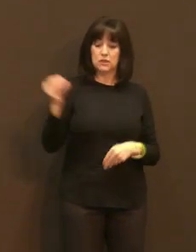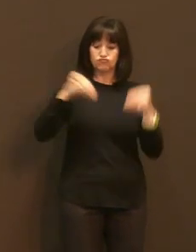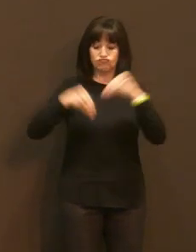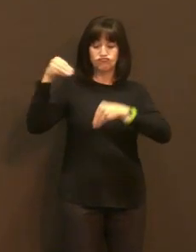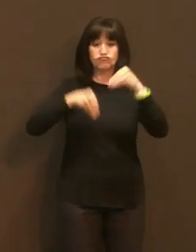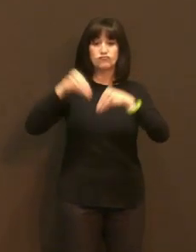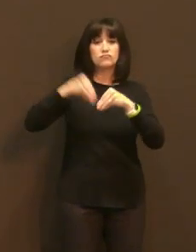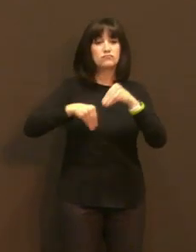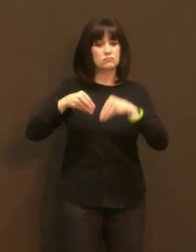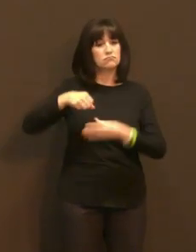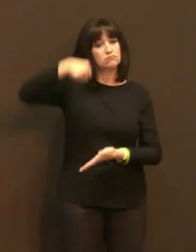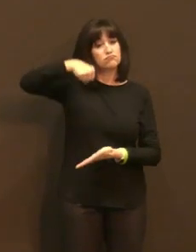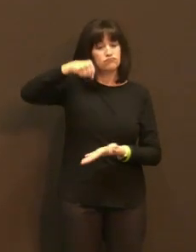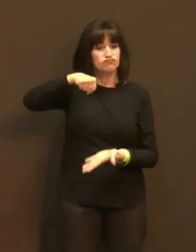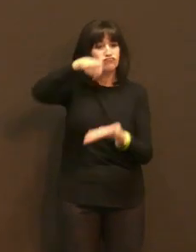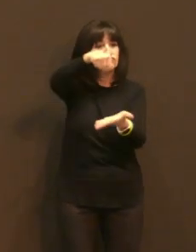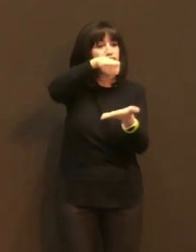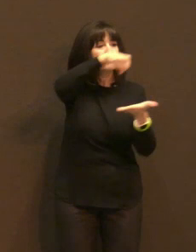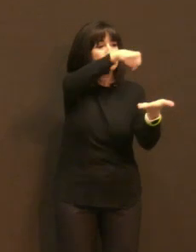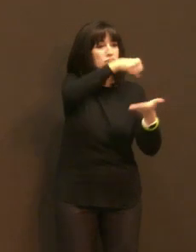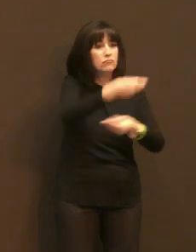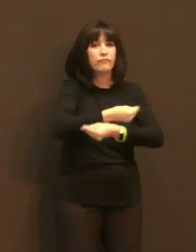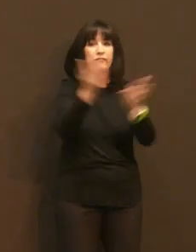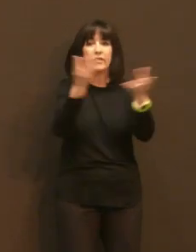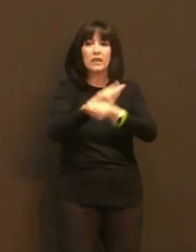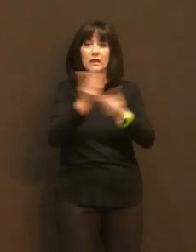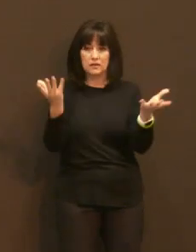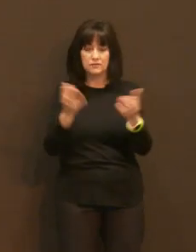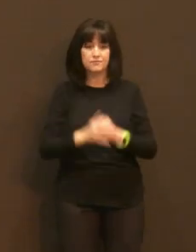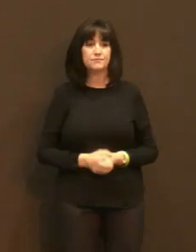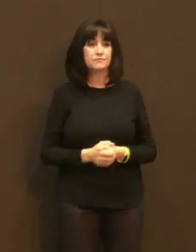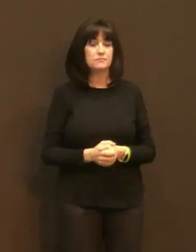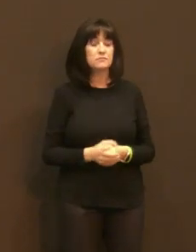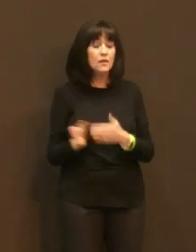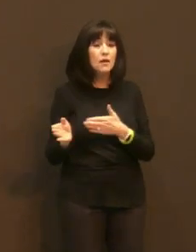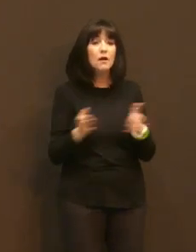Let me touch on testing. Our state lab has now tested